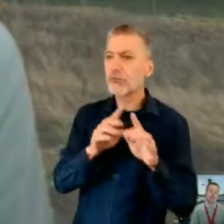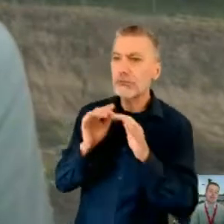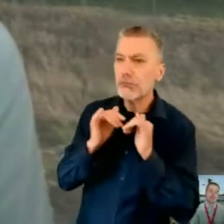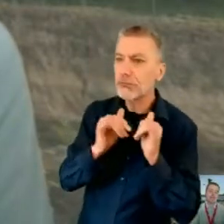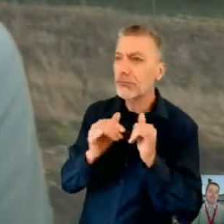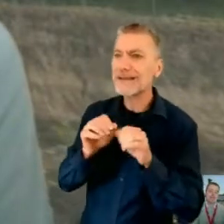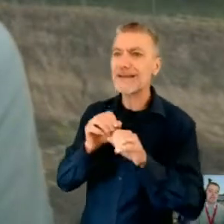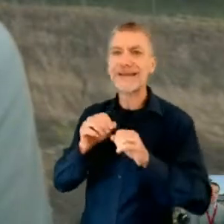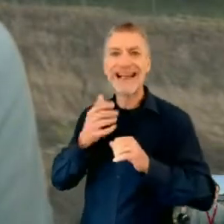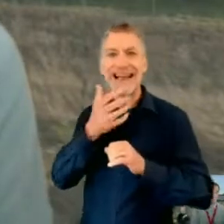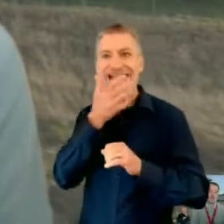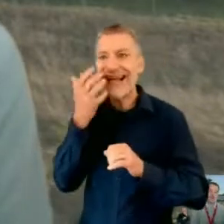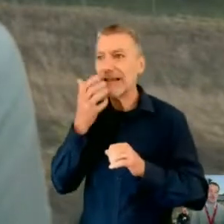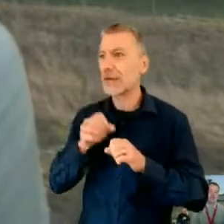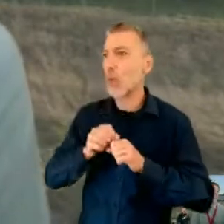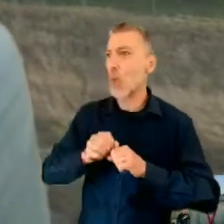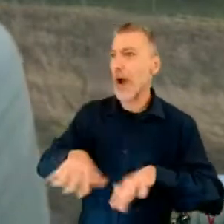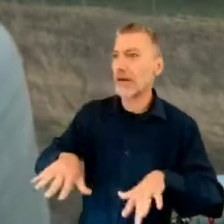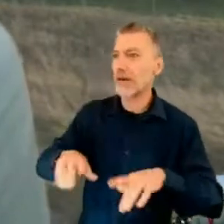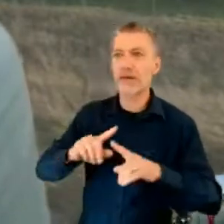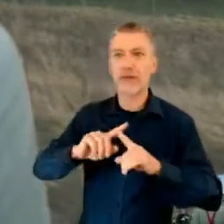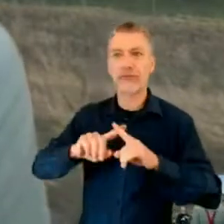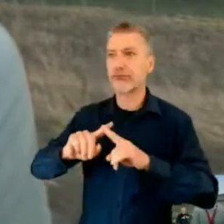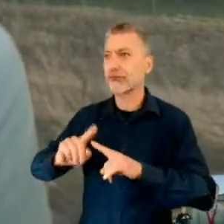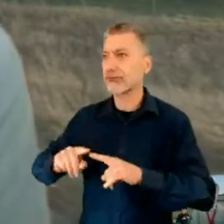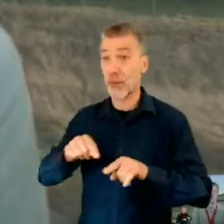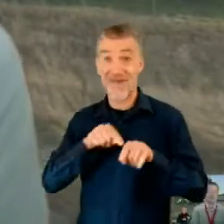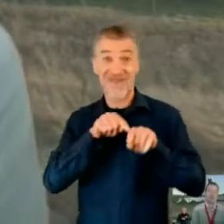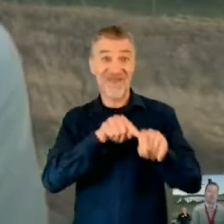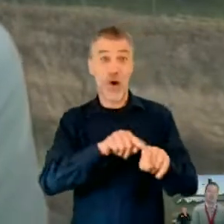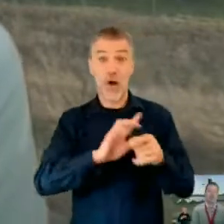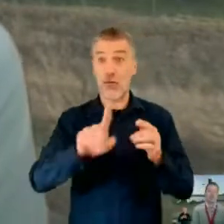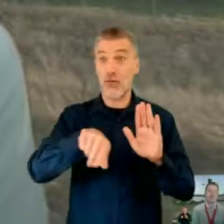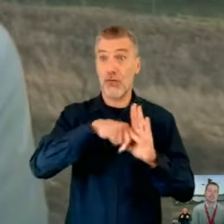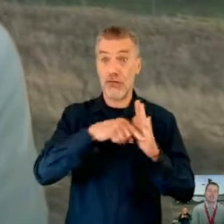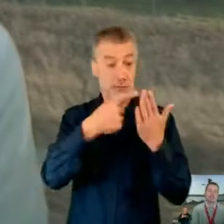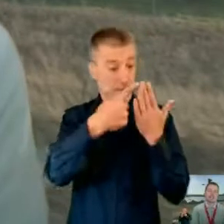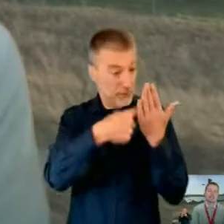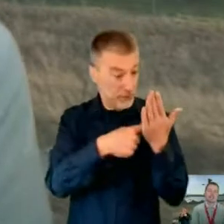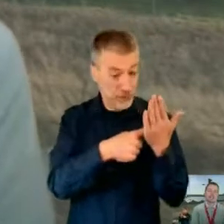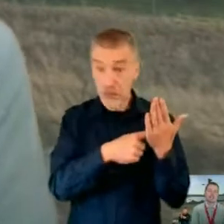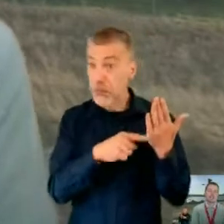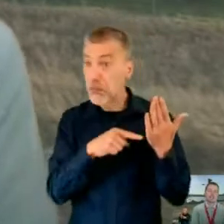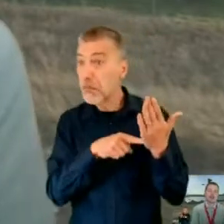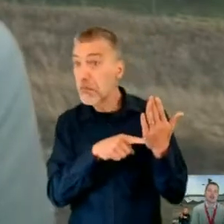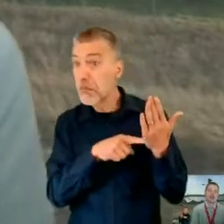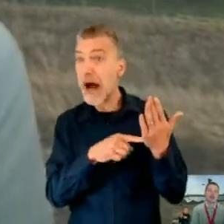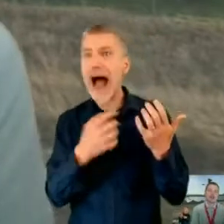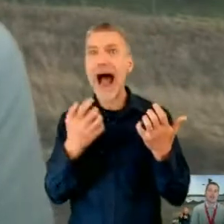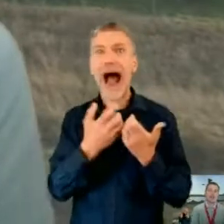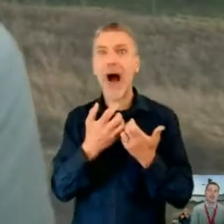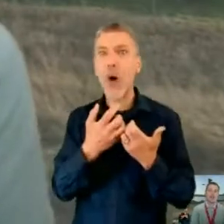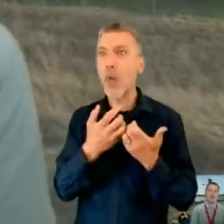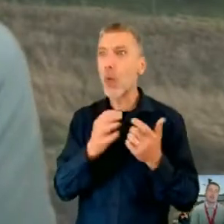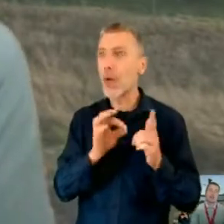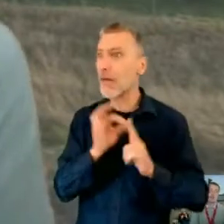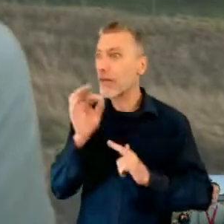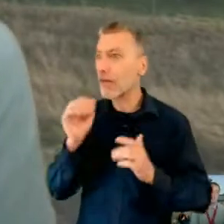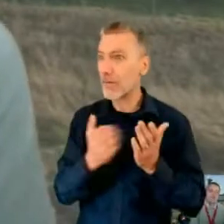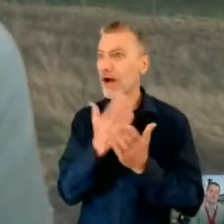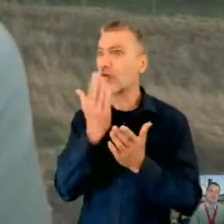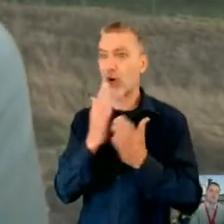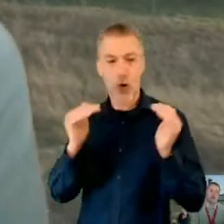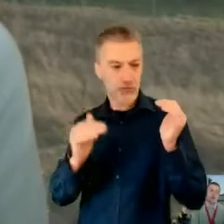what the regulations say? And if not, what do we need to do to kind of improve that? And then we engage with different stakeholders. With the environment, a little bit